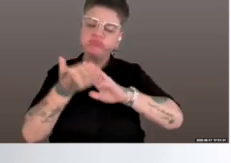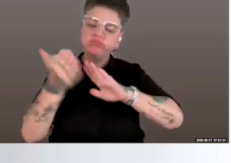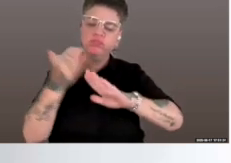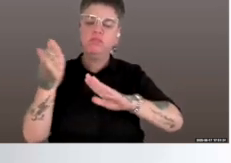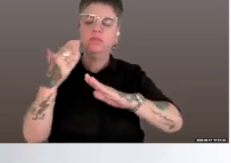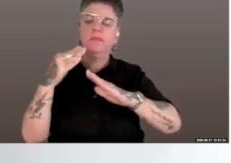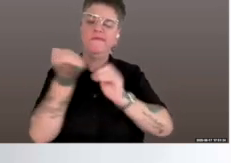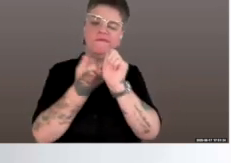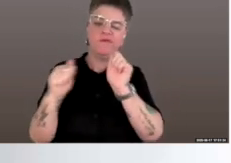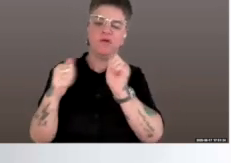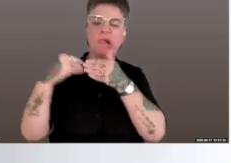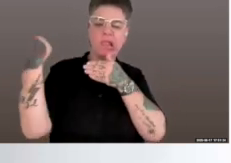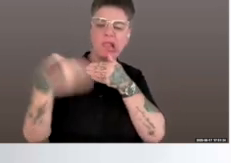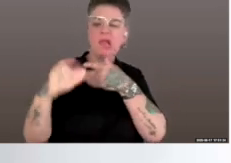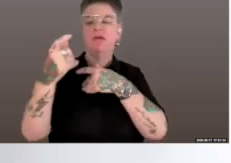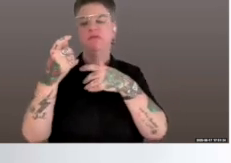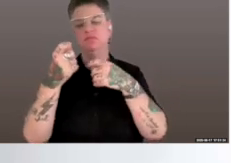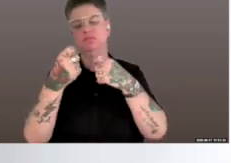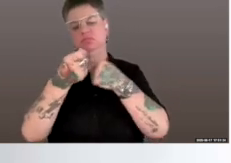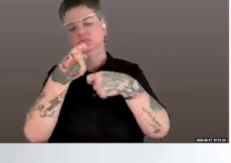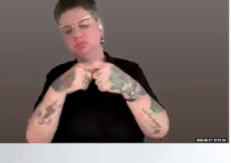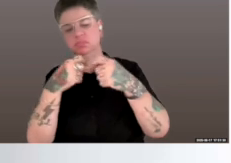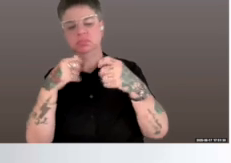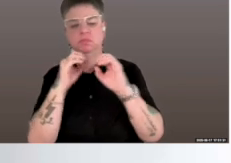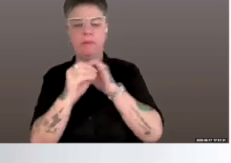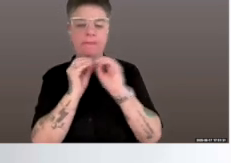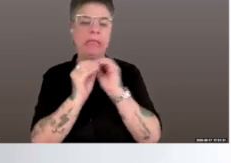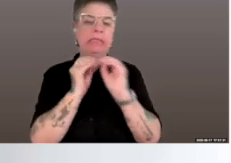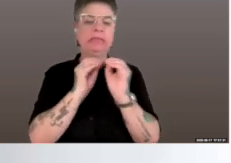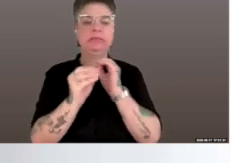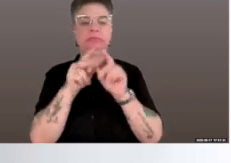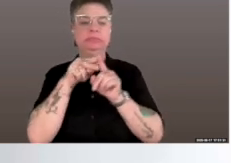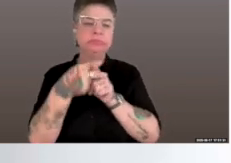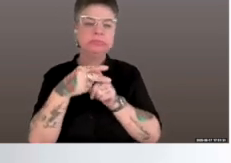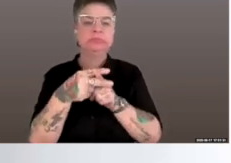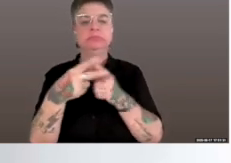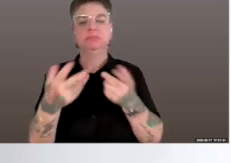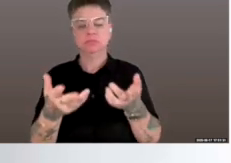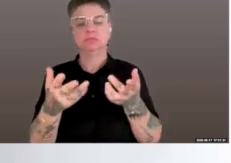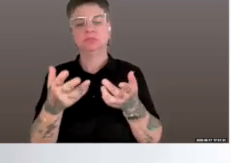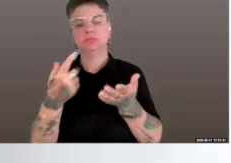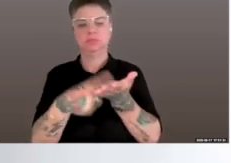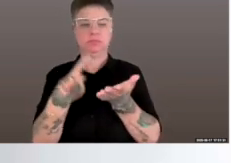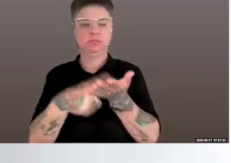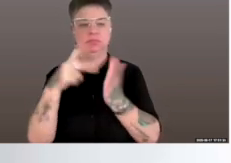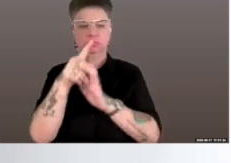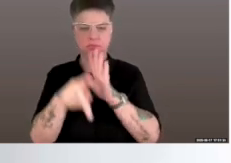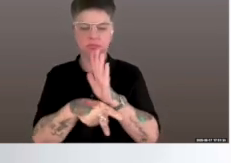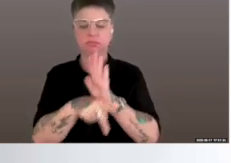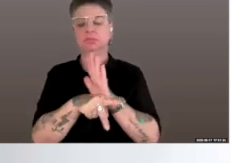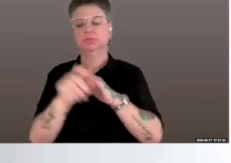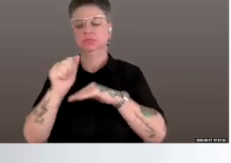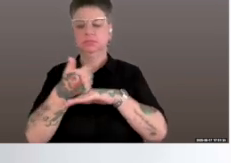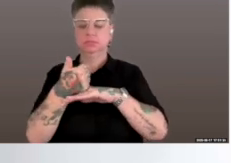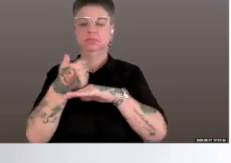31 outreach partners and counting, an application support web tool called the Benefits Finder, a case management team